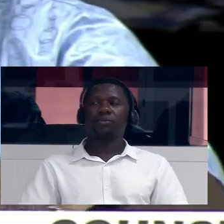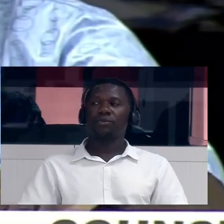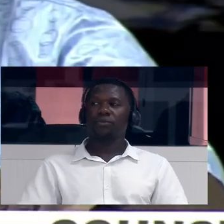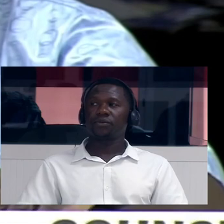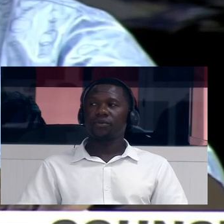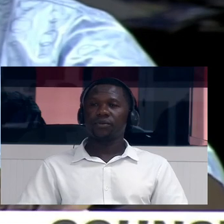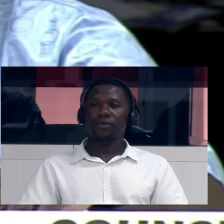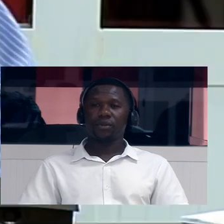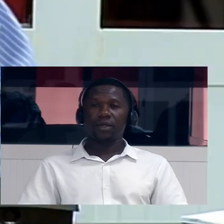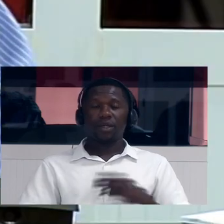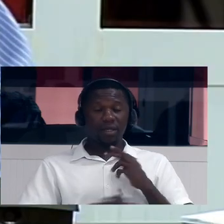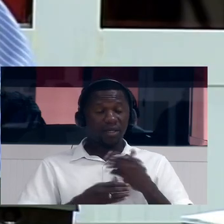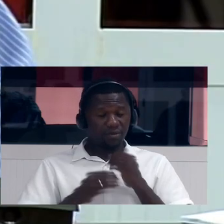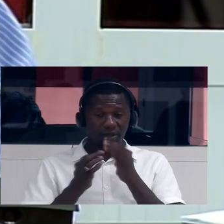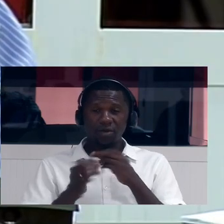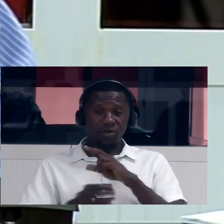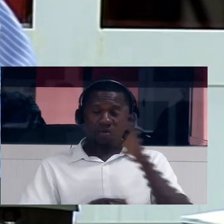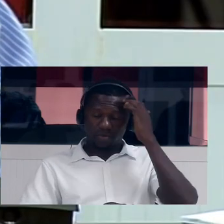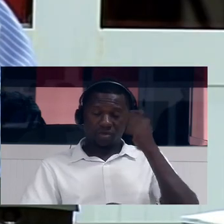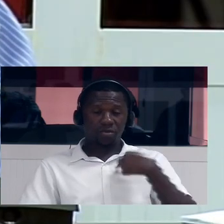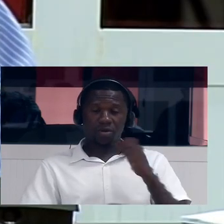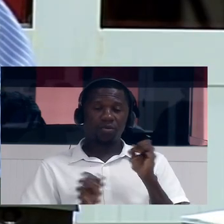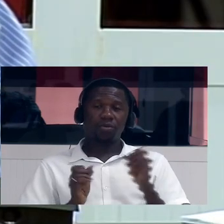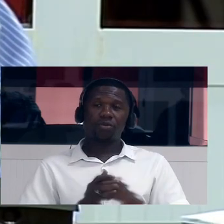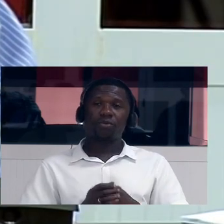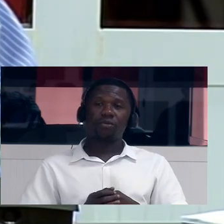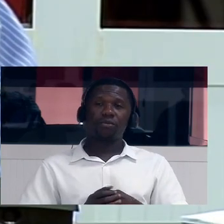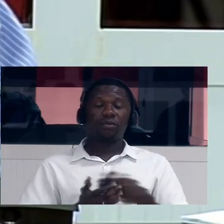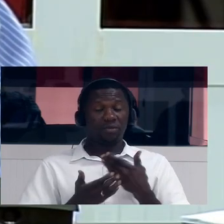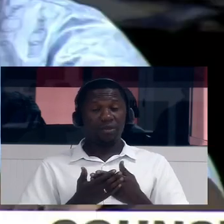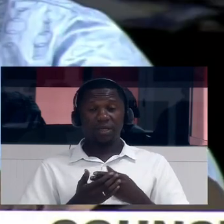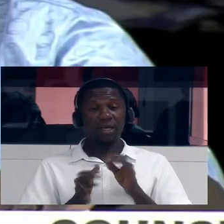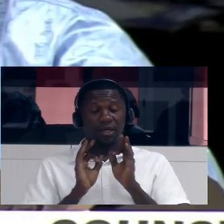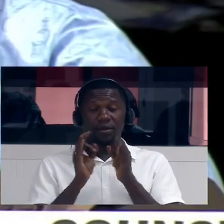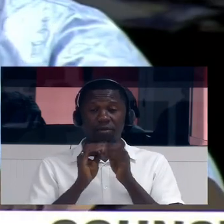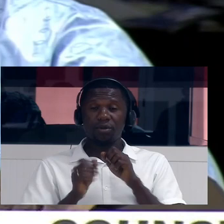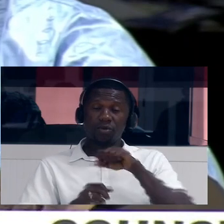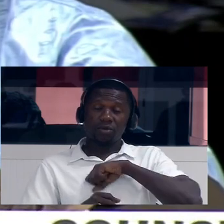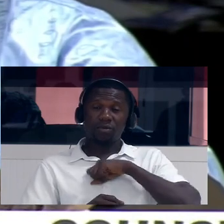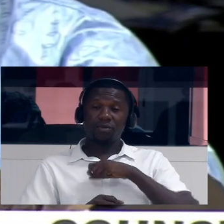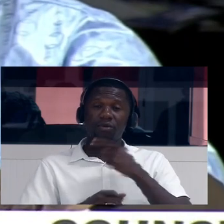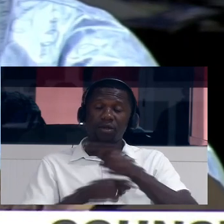I'm sure, I keep saying you don't know me. Well, explain yourself to the Gambian people. Let them know you.